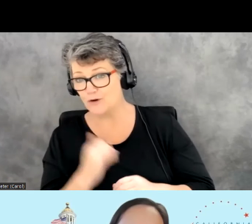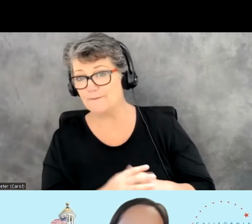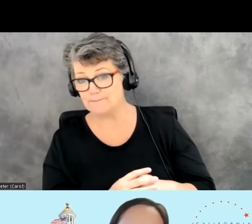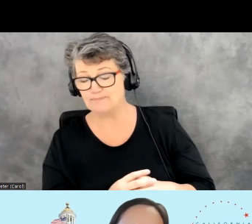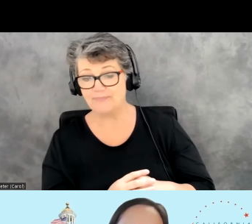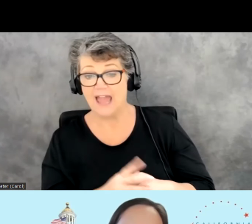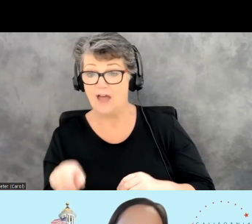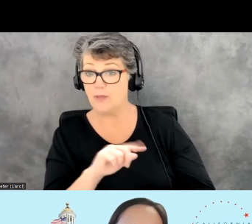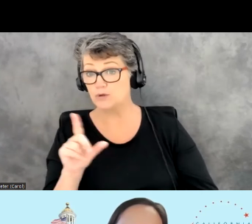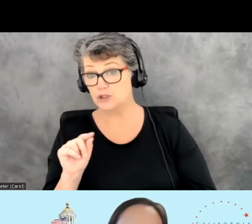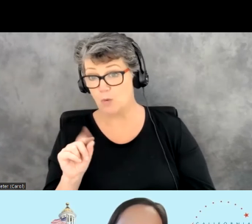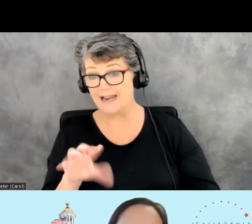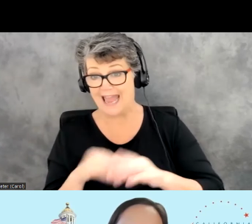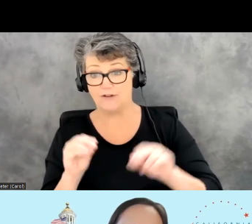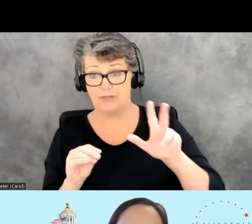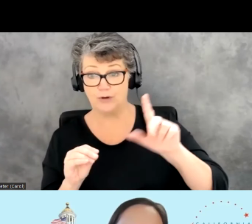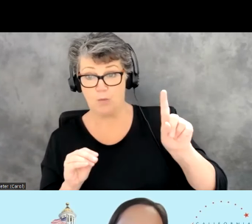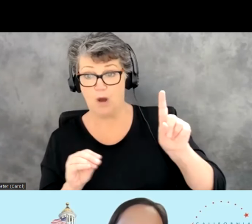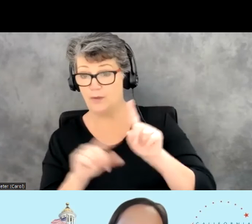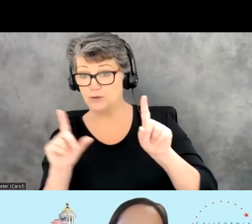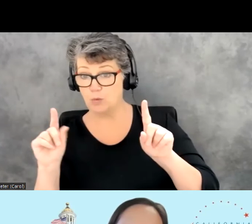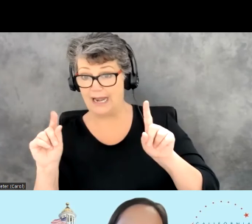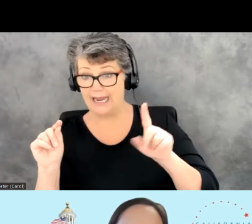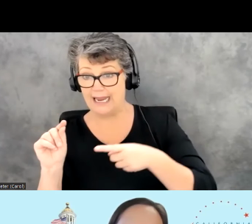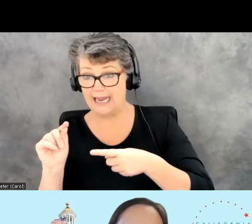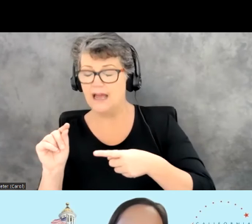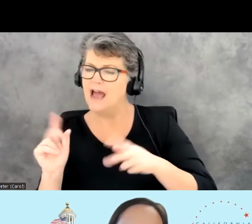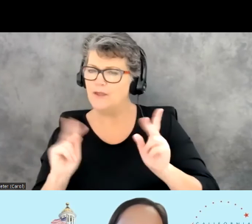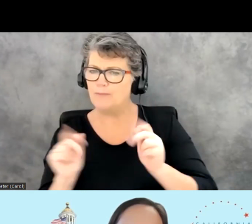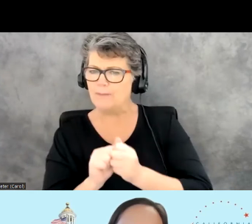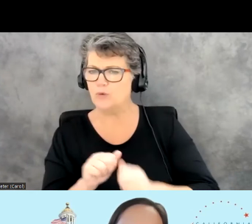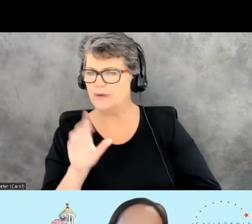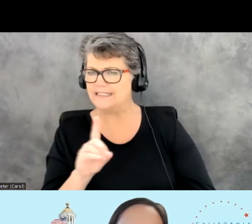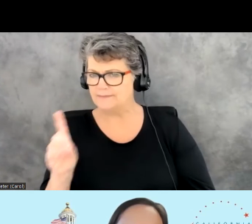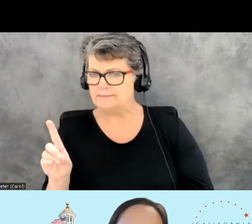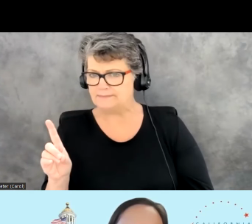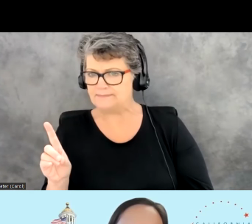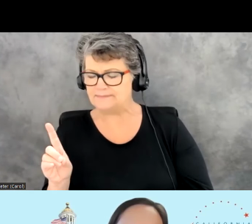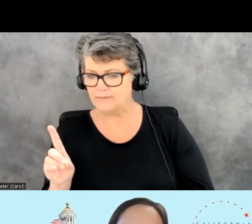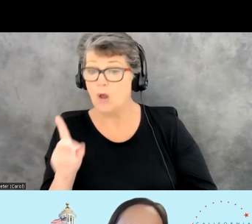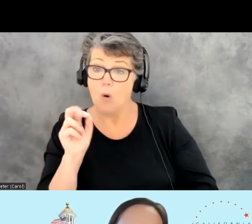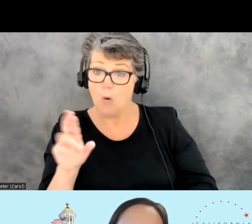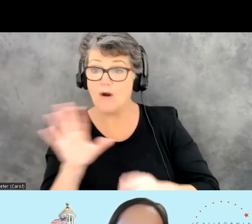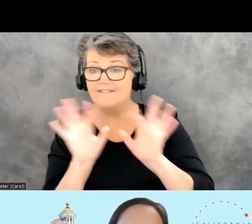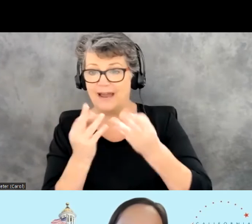And those 20 of the 31 are people with developmental disabilities or